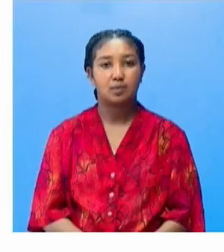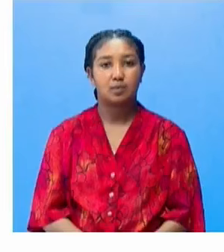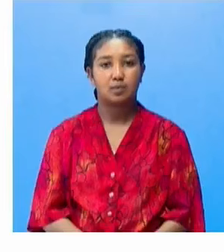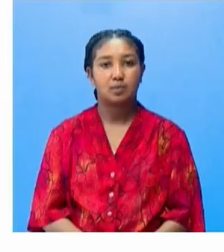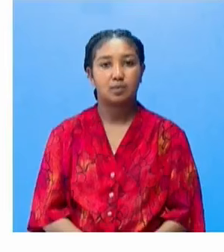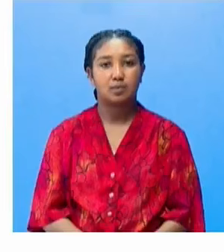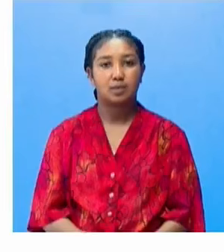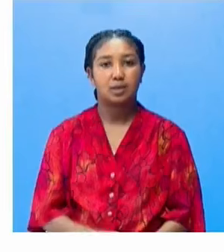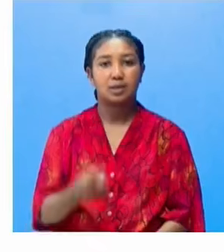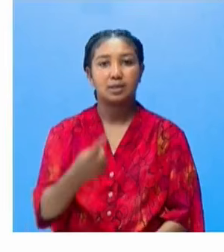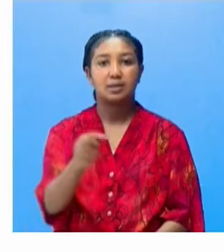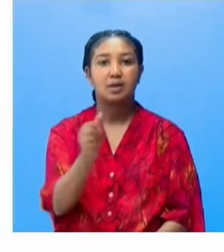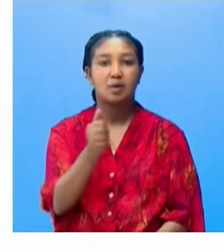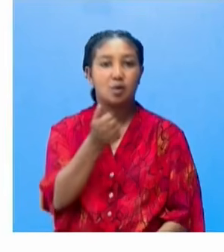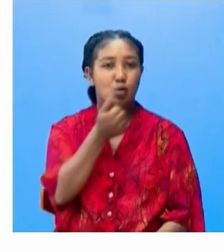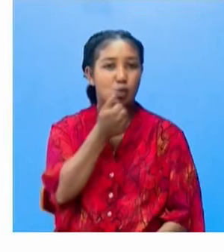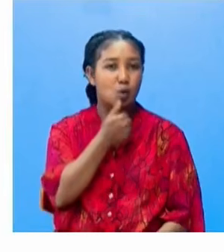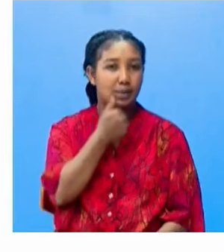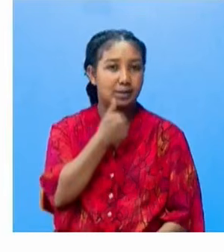the women